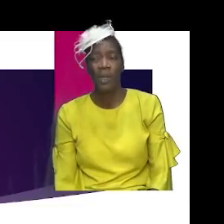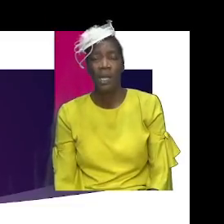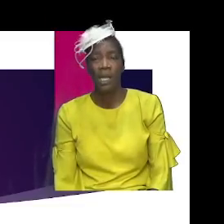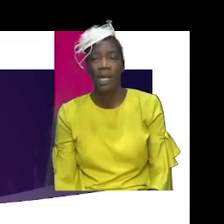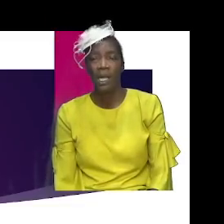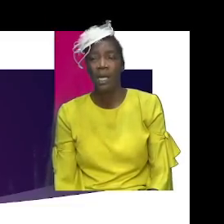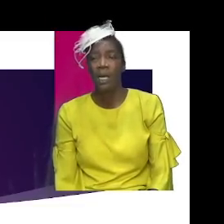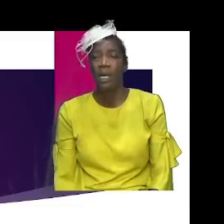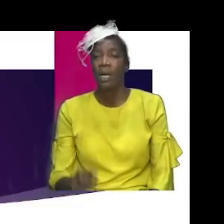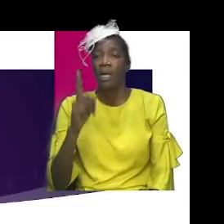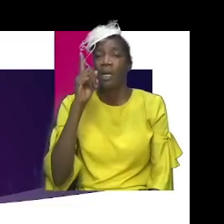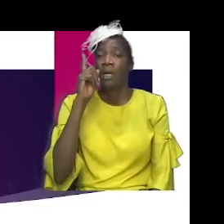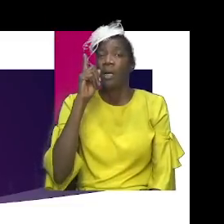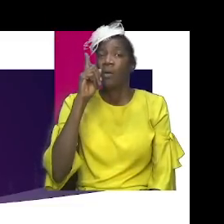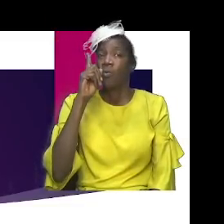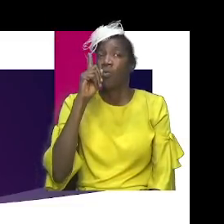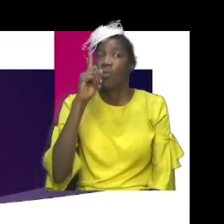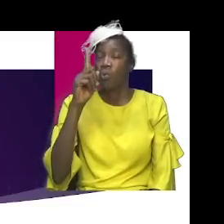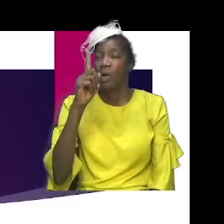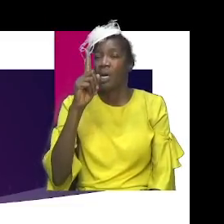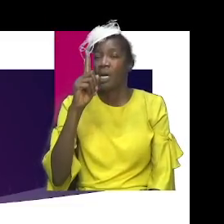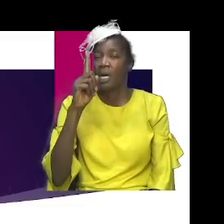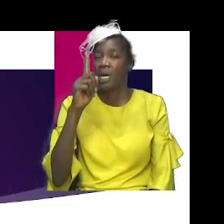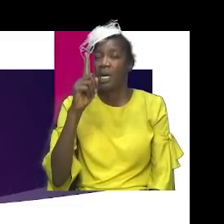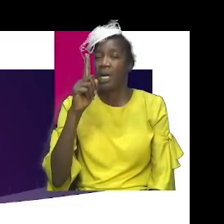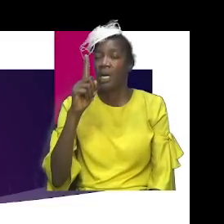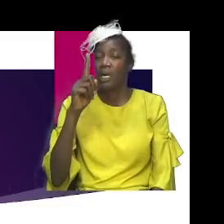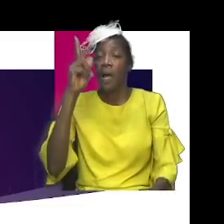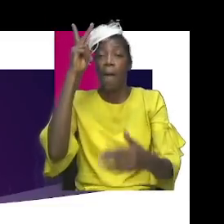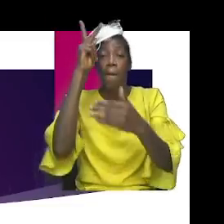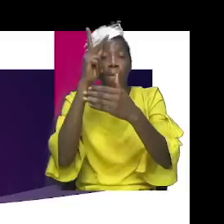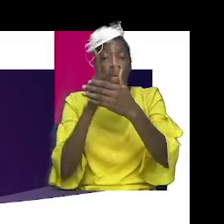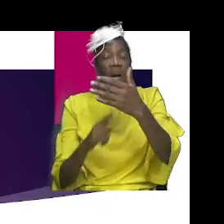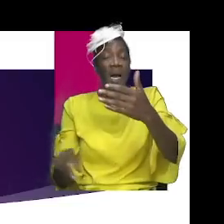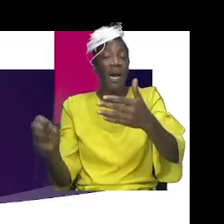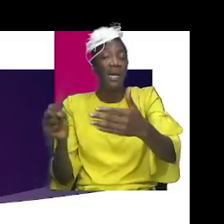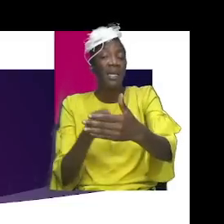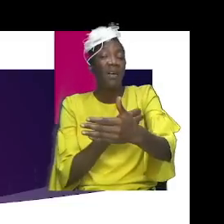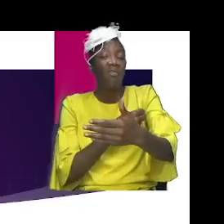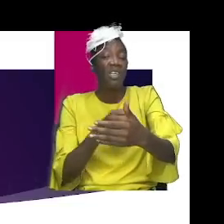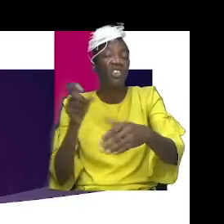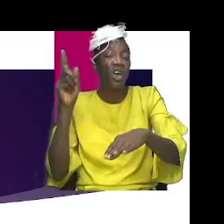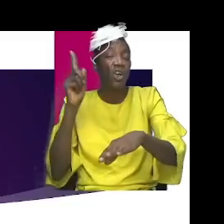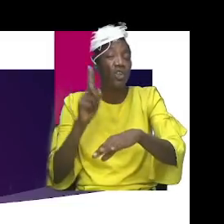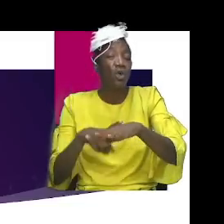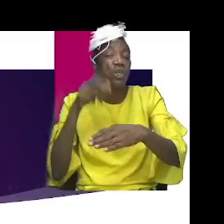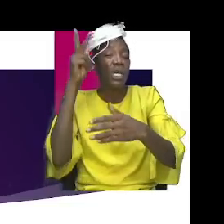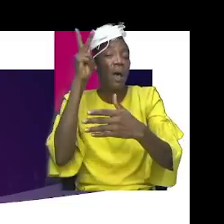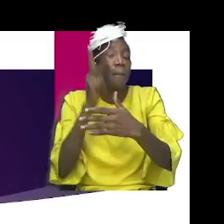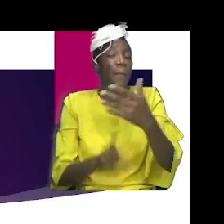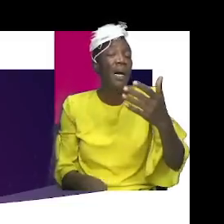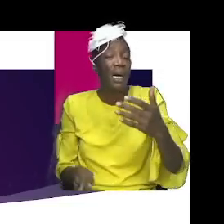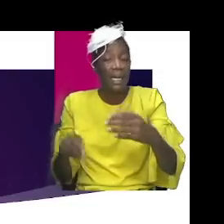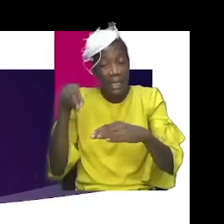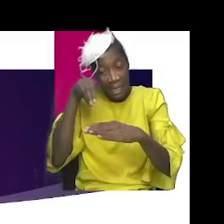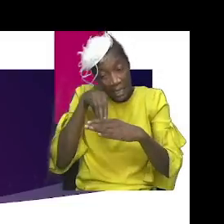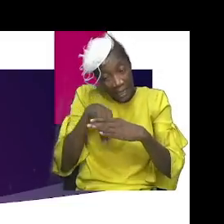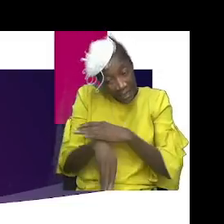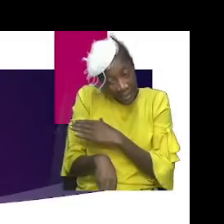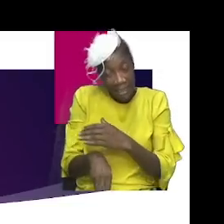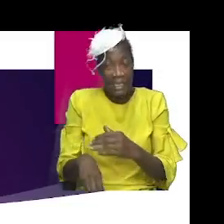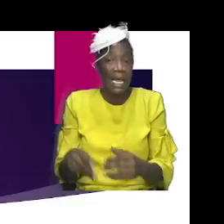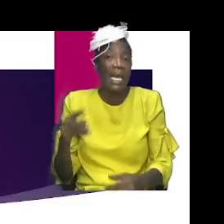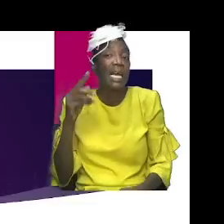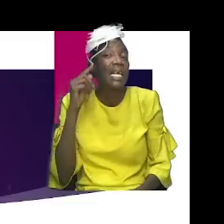beloved, one phrase of a song stimulated something inside of me, and I